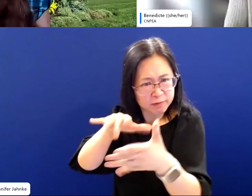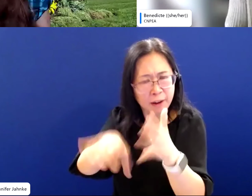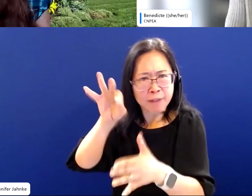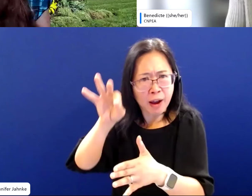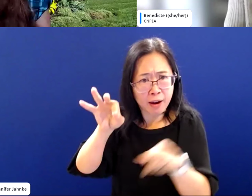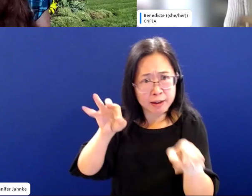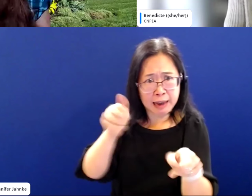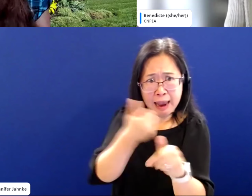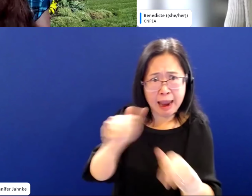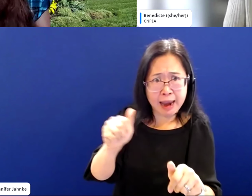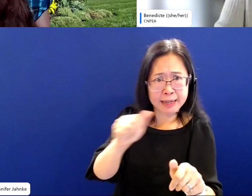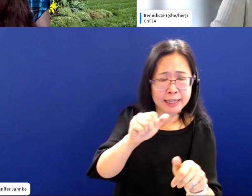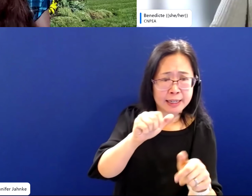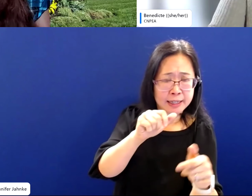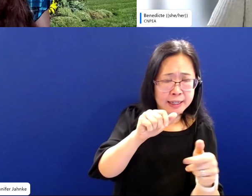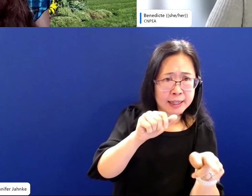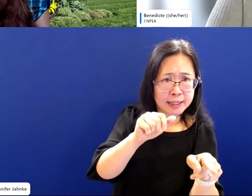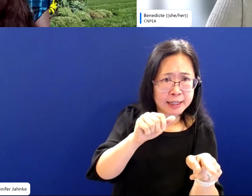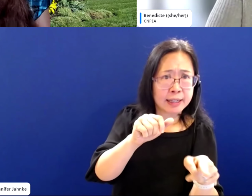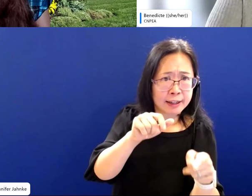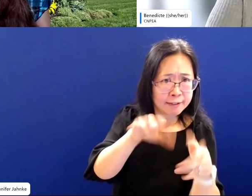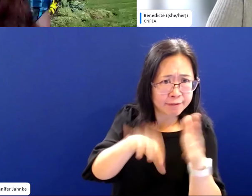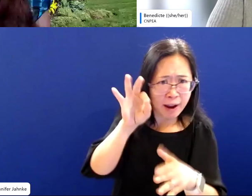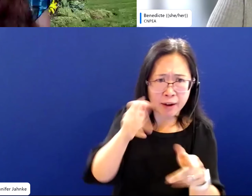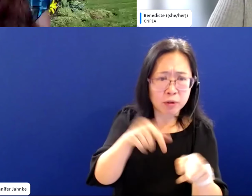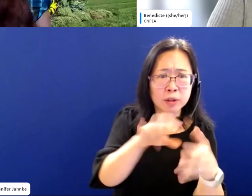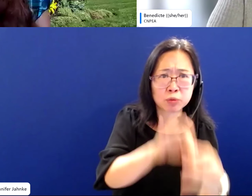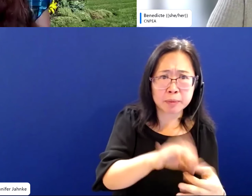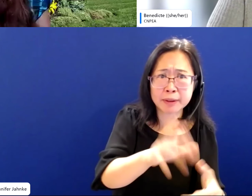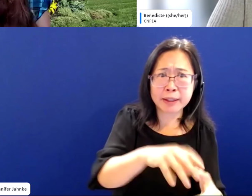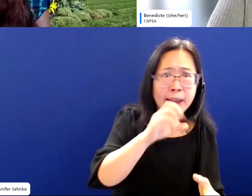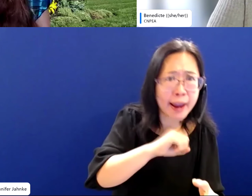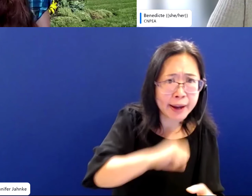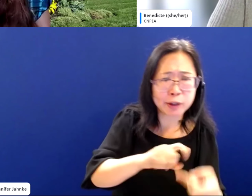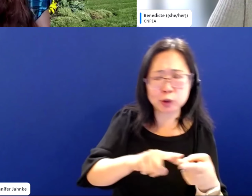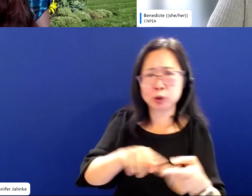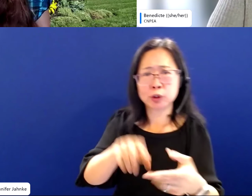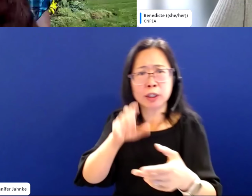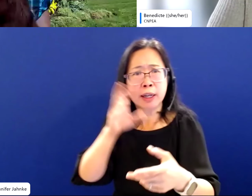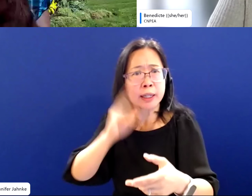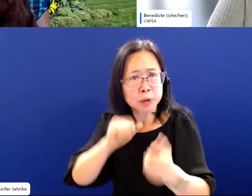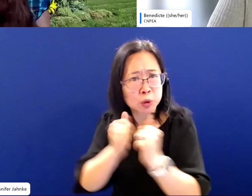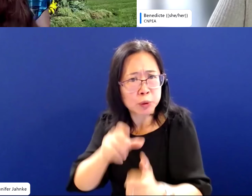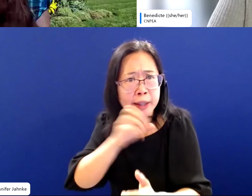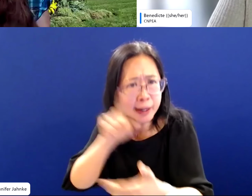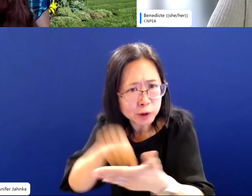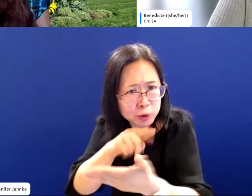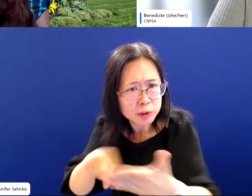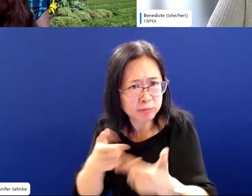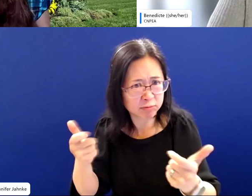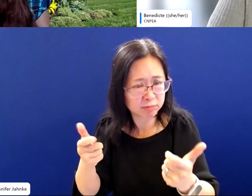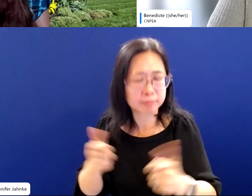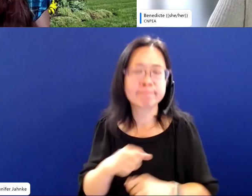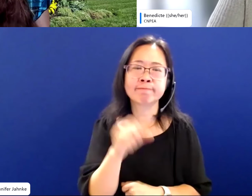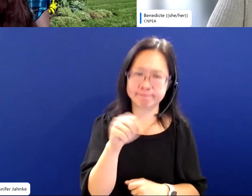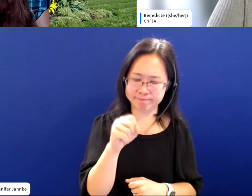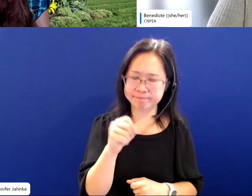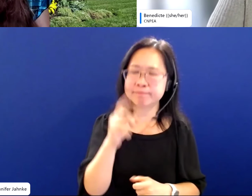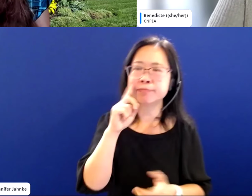age and the experience of ageism? I believe we saw a bit of an age effect, so that older